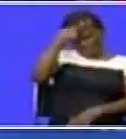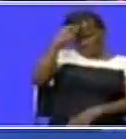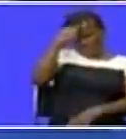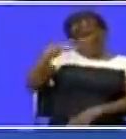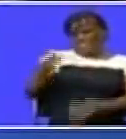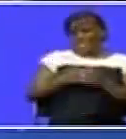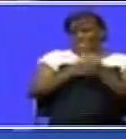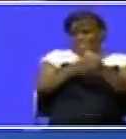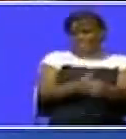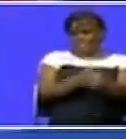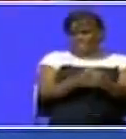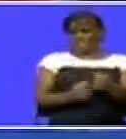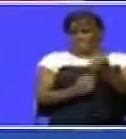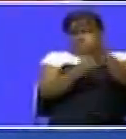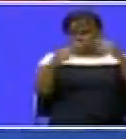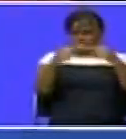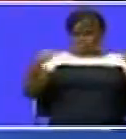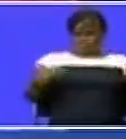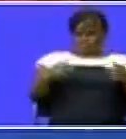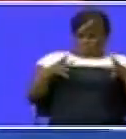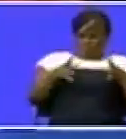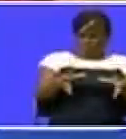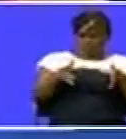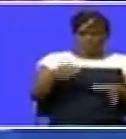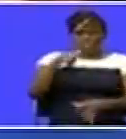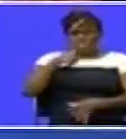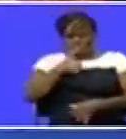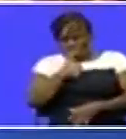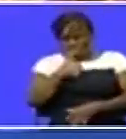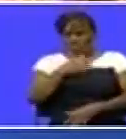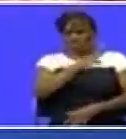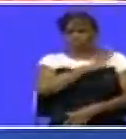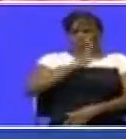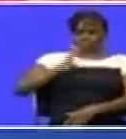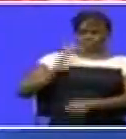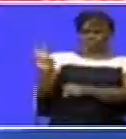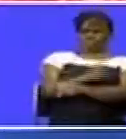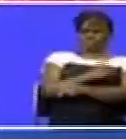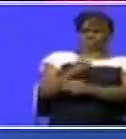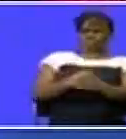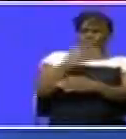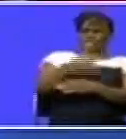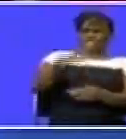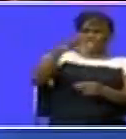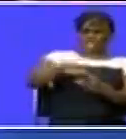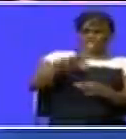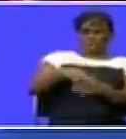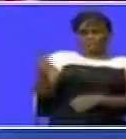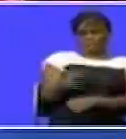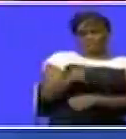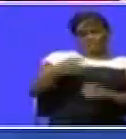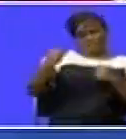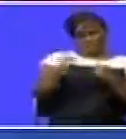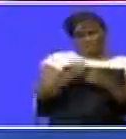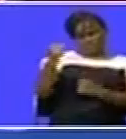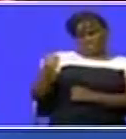other leaders allied to the opposition to push their demand to have a new set of electoral commissioners to supervise the next polls, which are 15 months ahead.